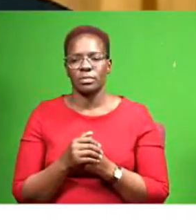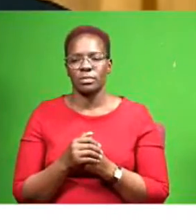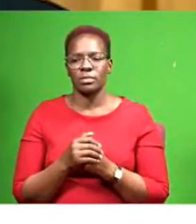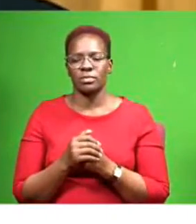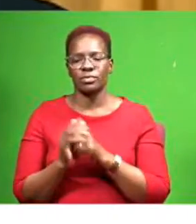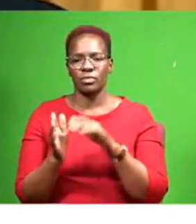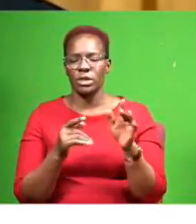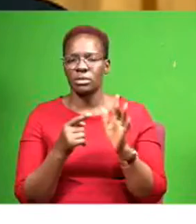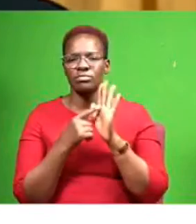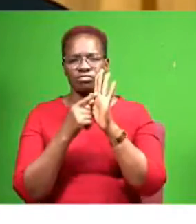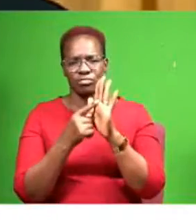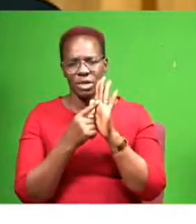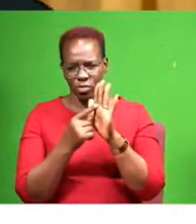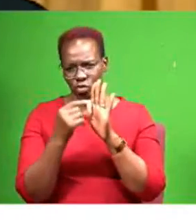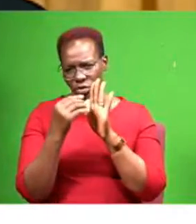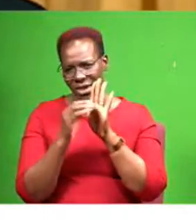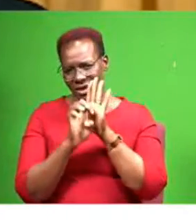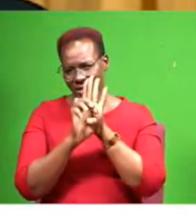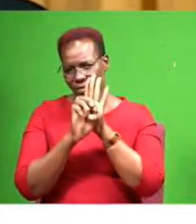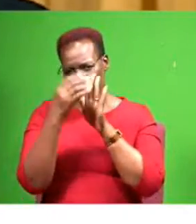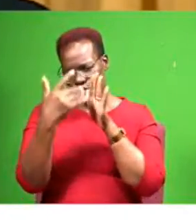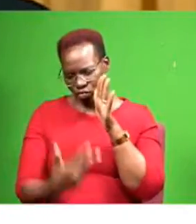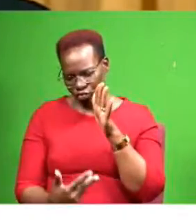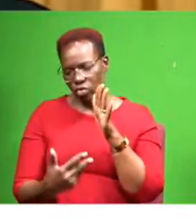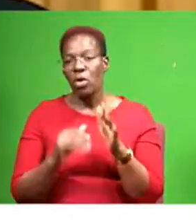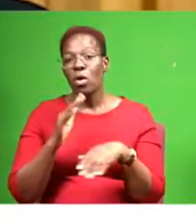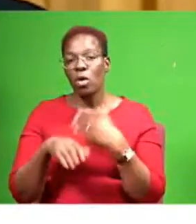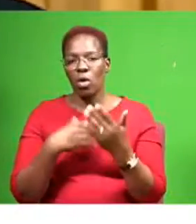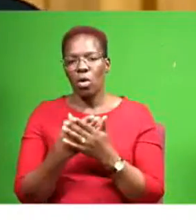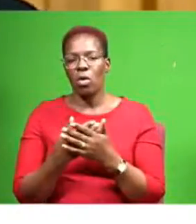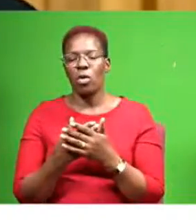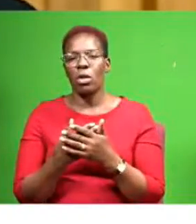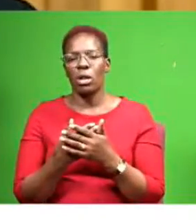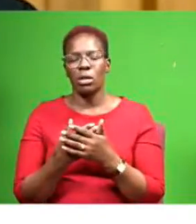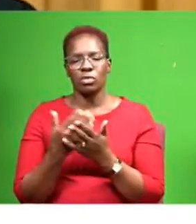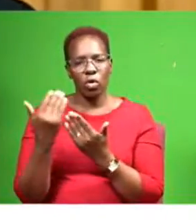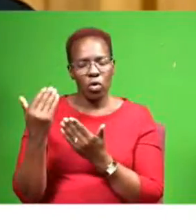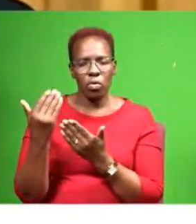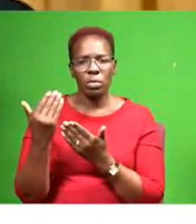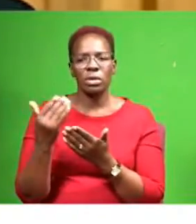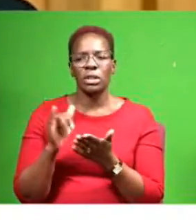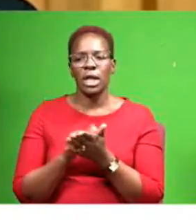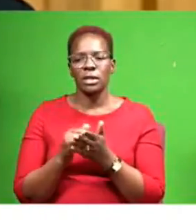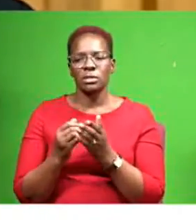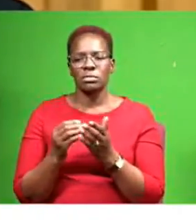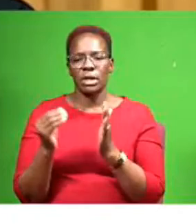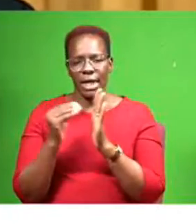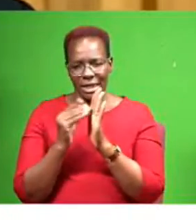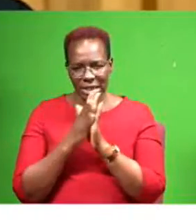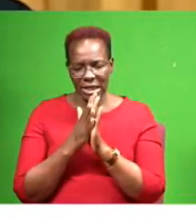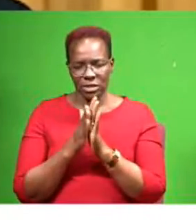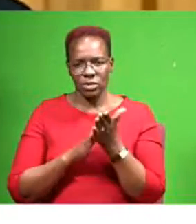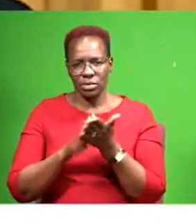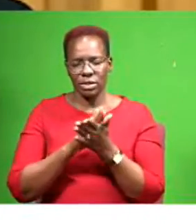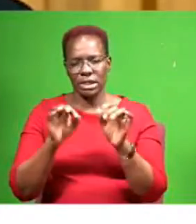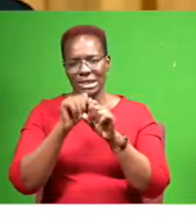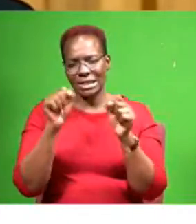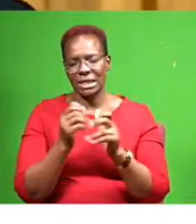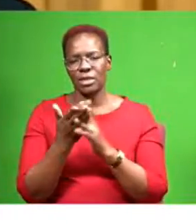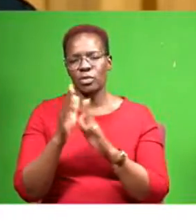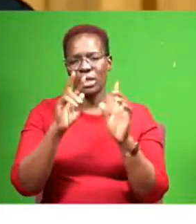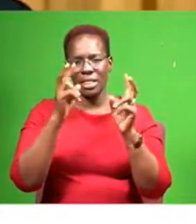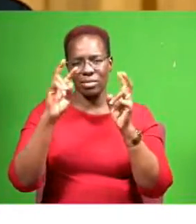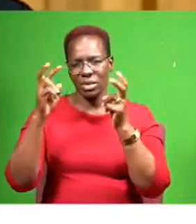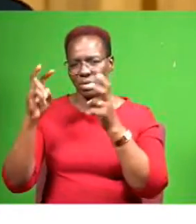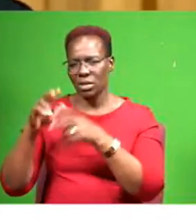So the examples are purported amendments that touch on the basic structure of the Constitution as identified through the thematic